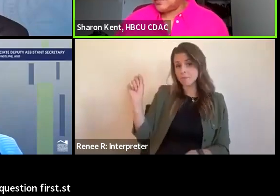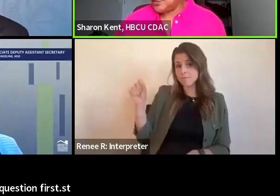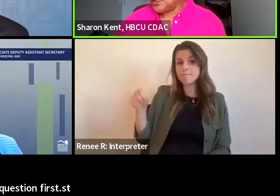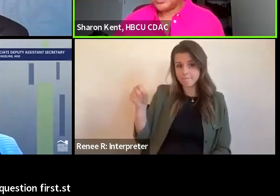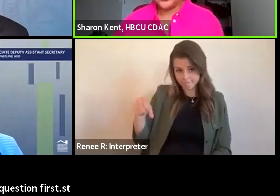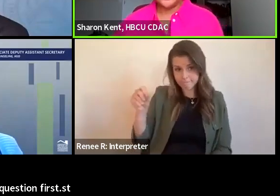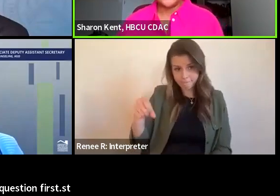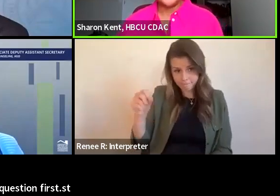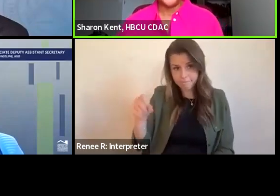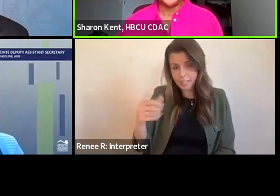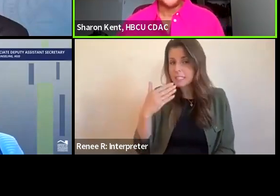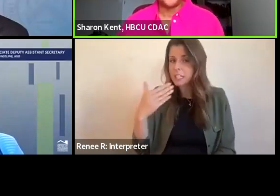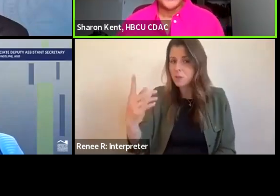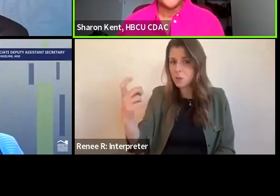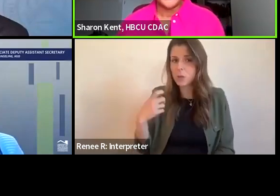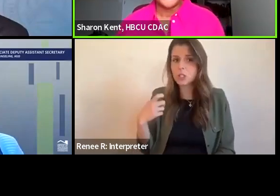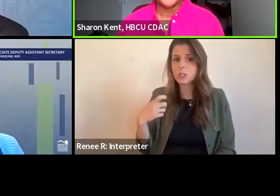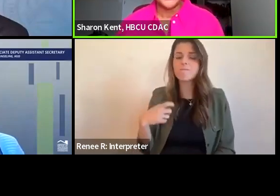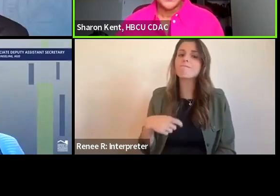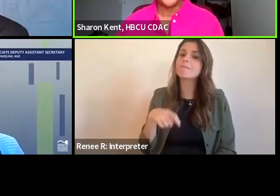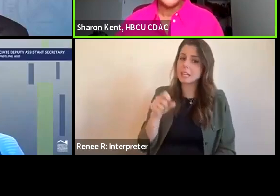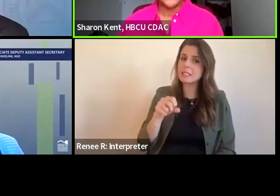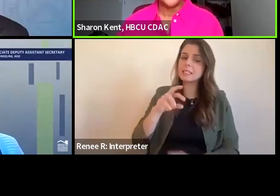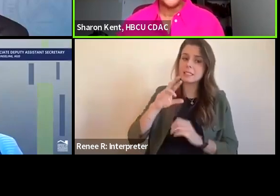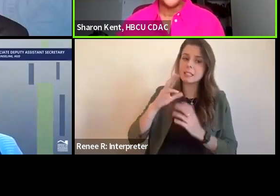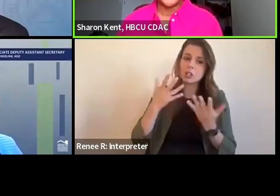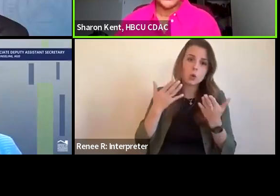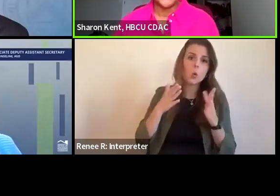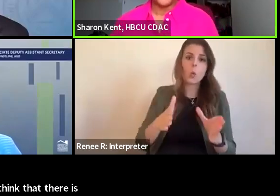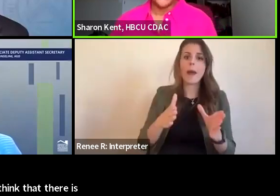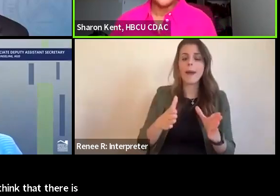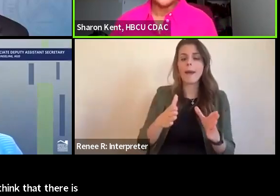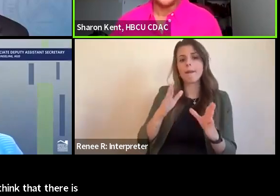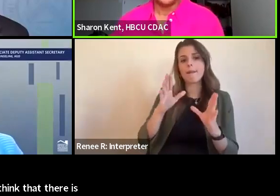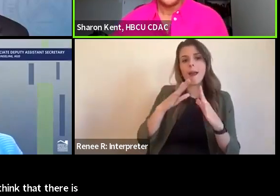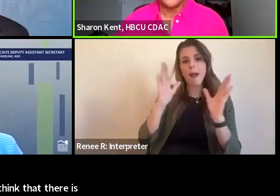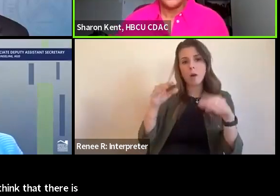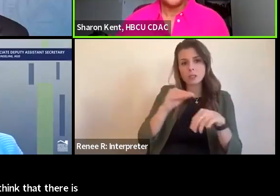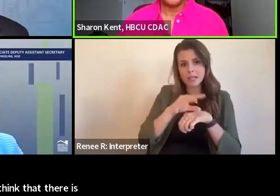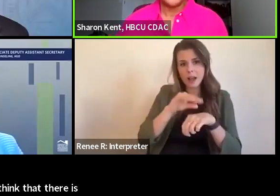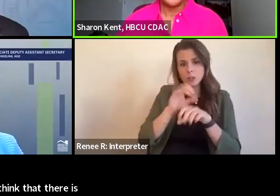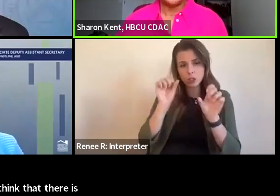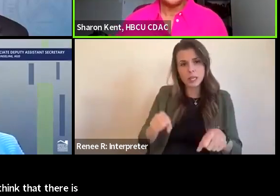that there's certainly a way that housing counselors can work